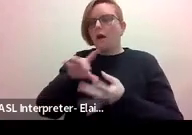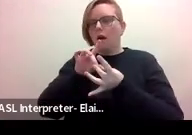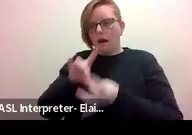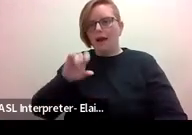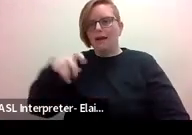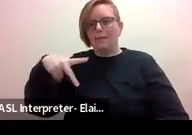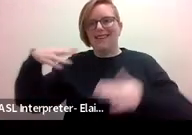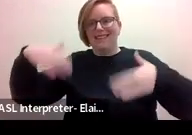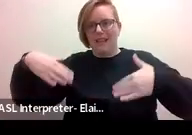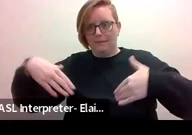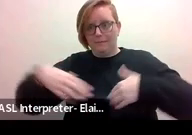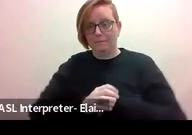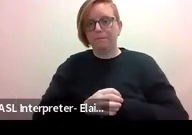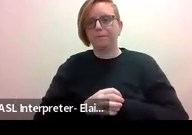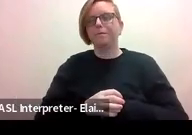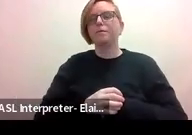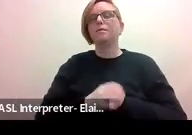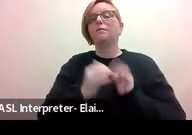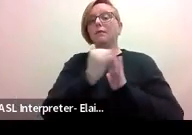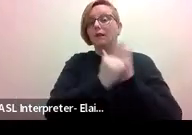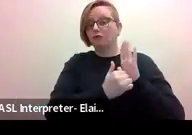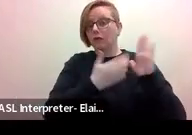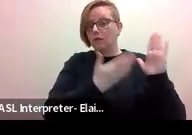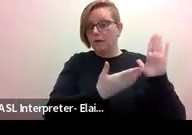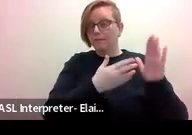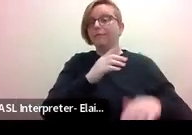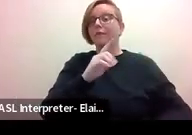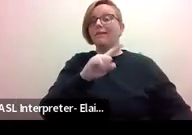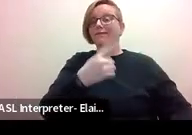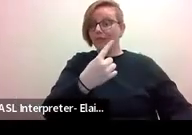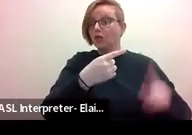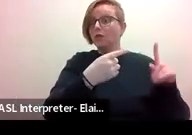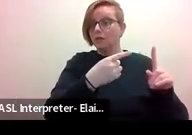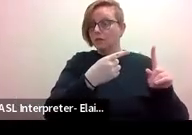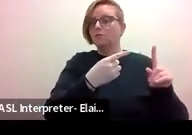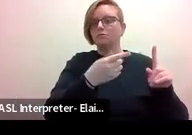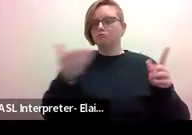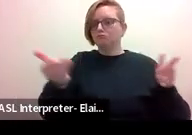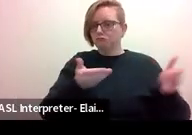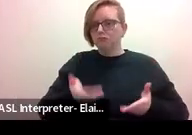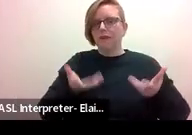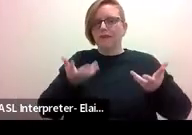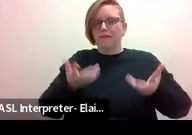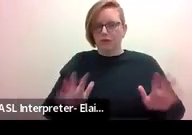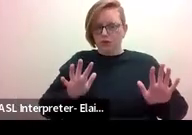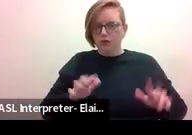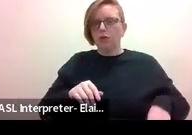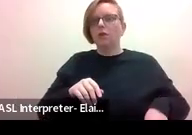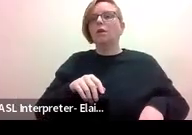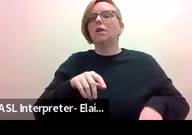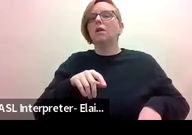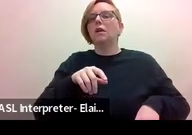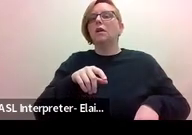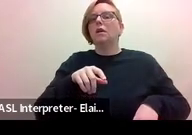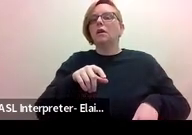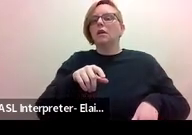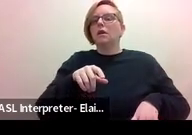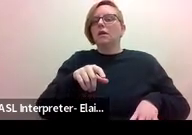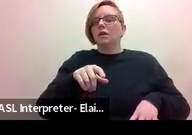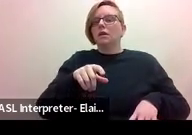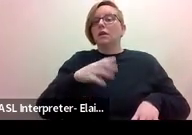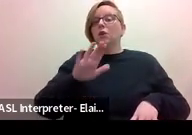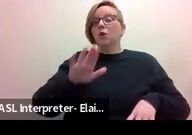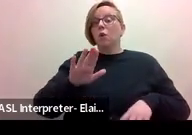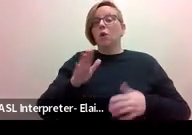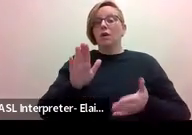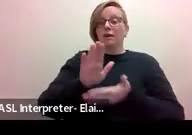So this is our agenda. We did introductions. If you have just jumped in, please add your name, your school, and your role to the chat box. We